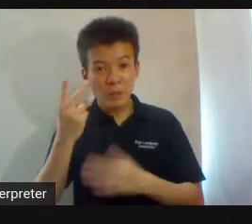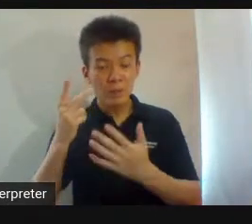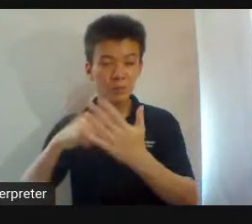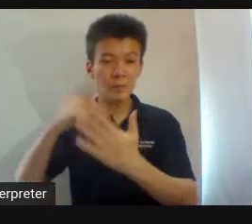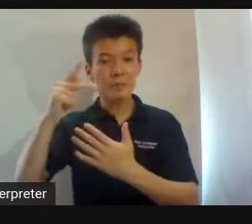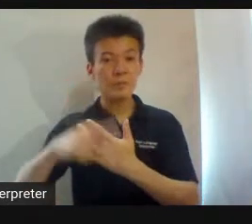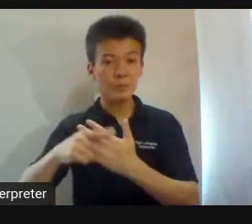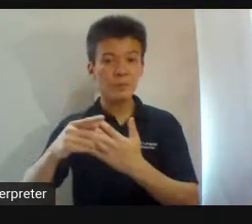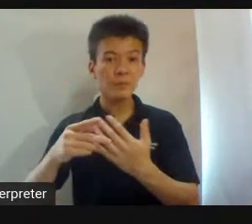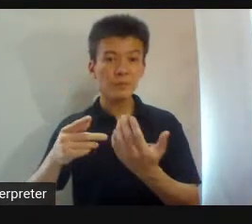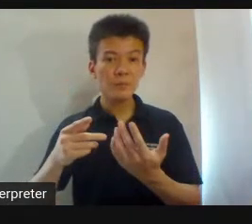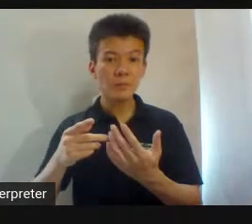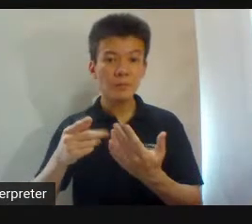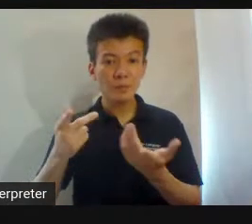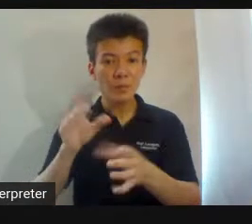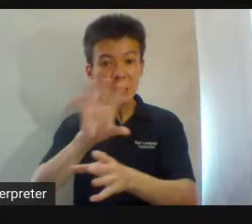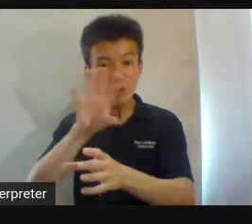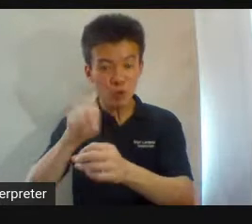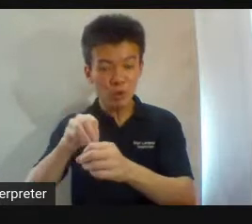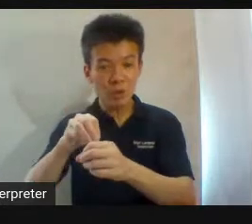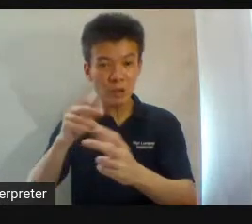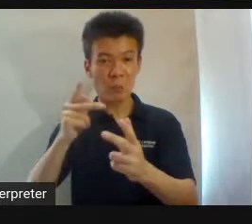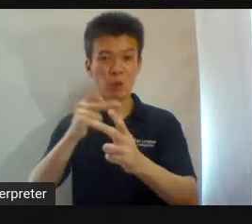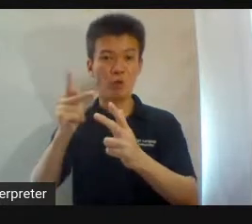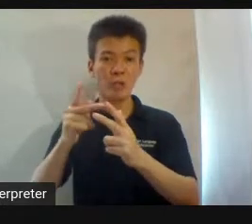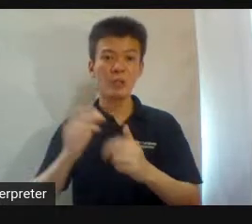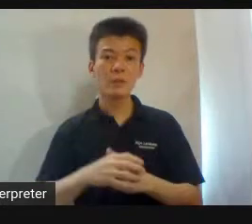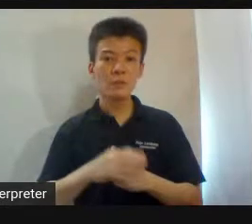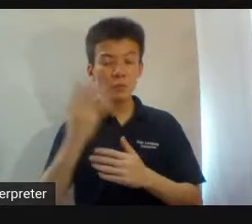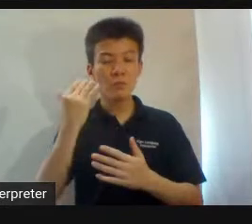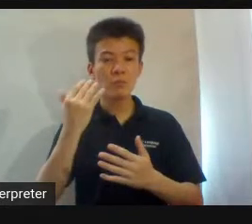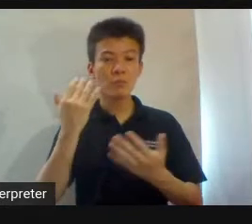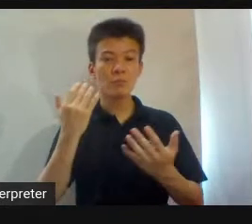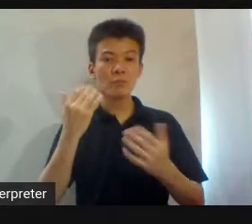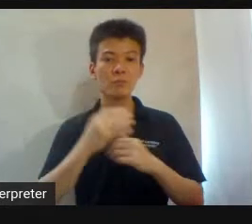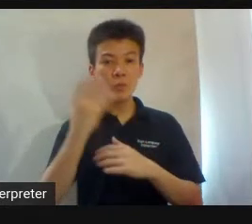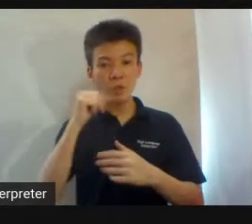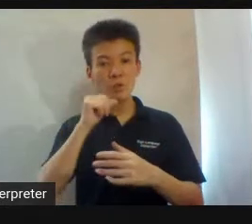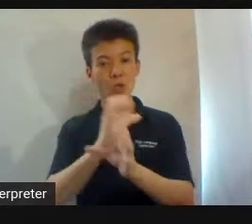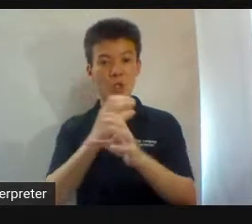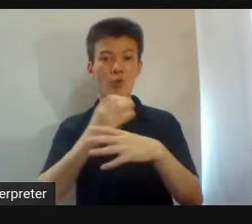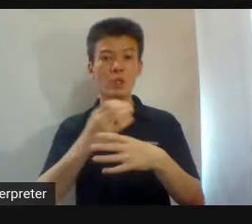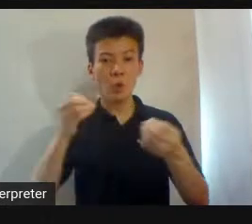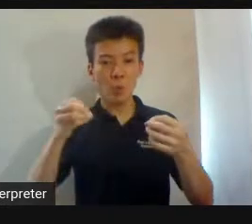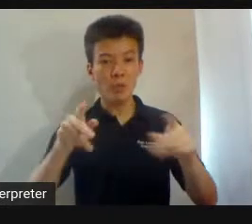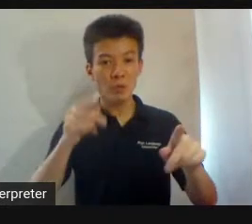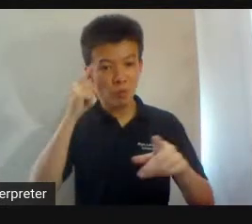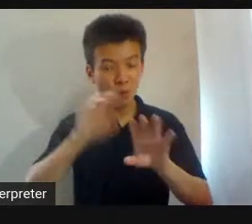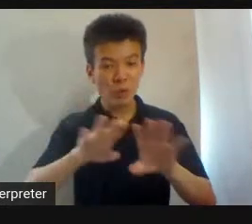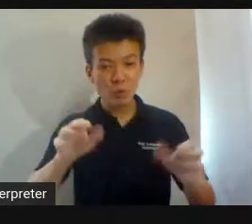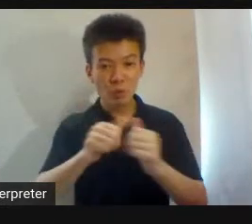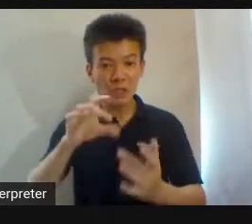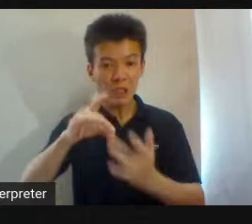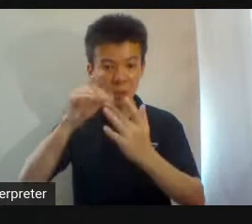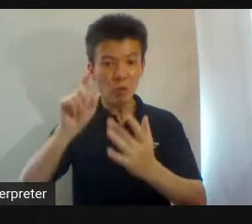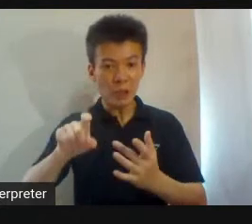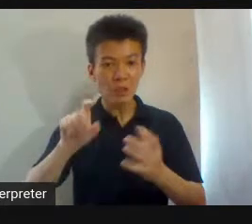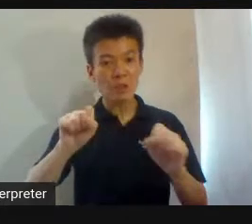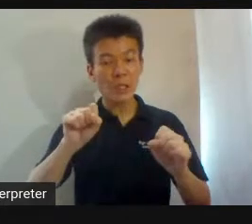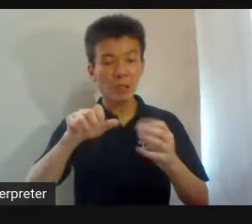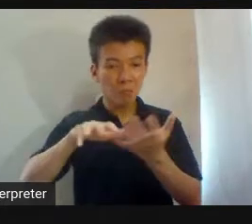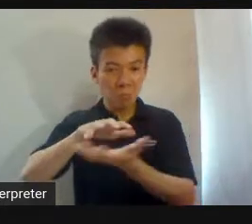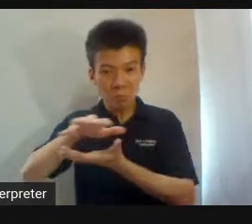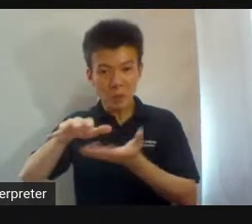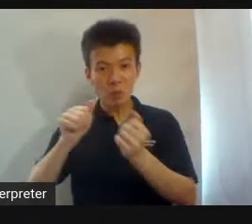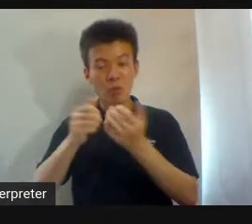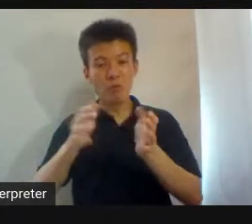programs, if inclusion is a priority, why not create opportunities for kids with special needs to be able to mingle with